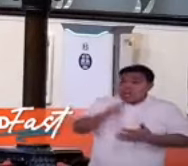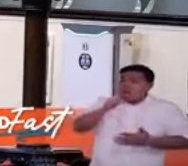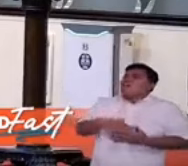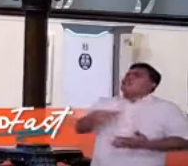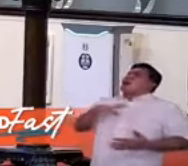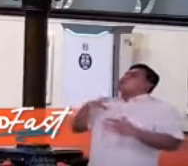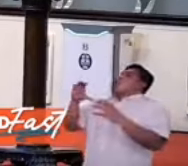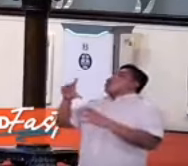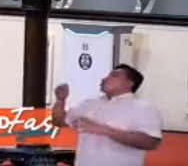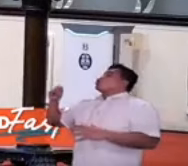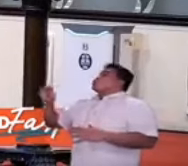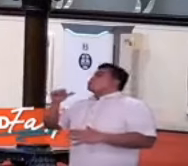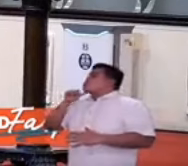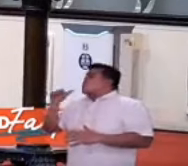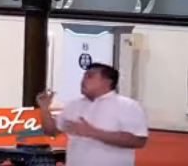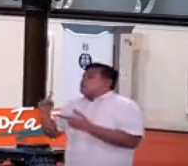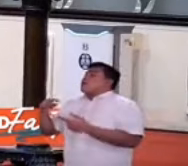they will not depart from it.